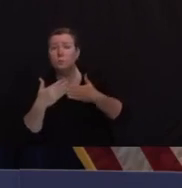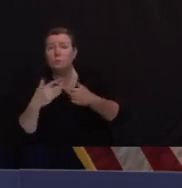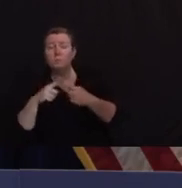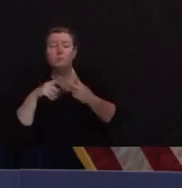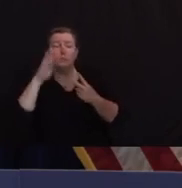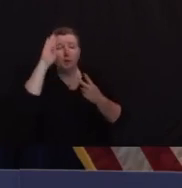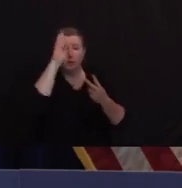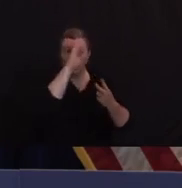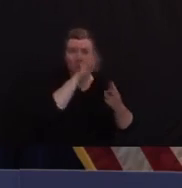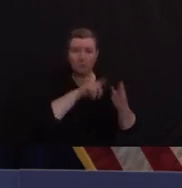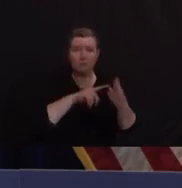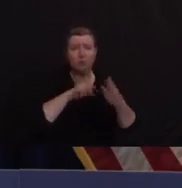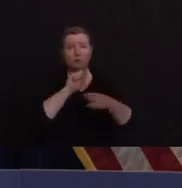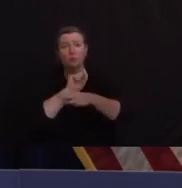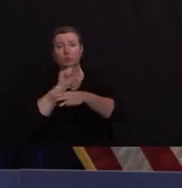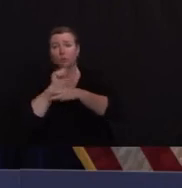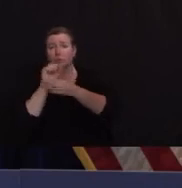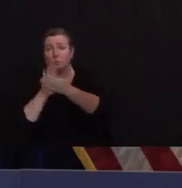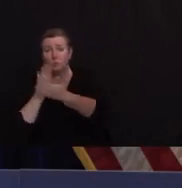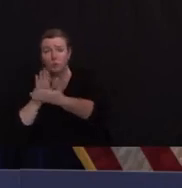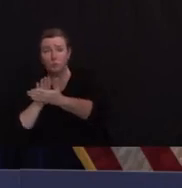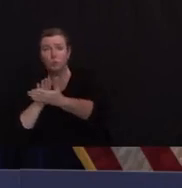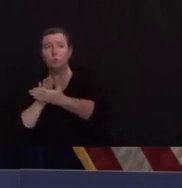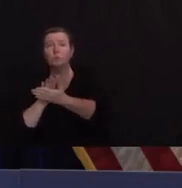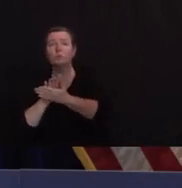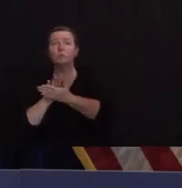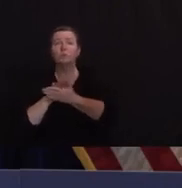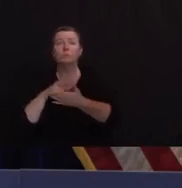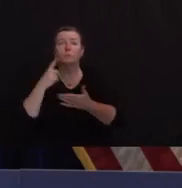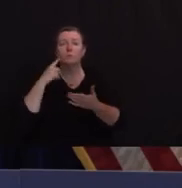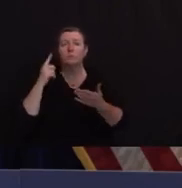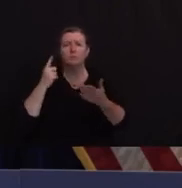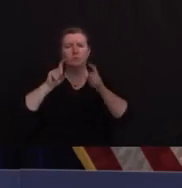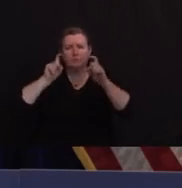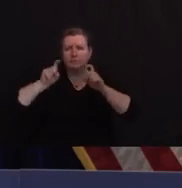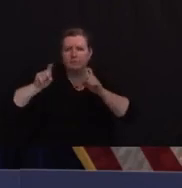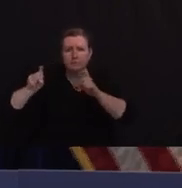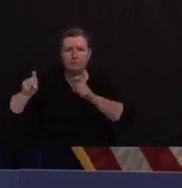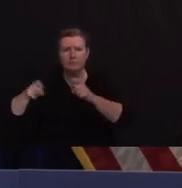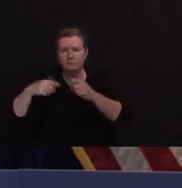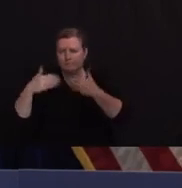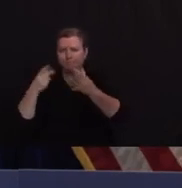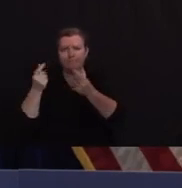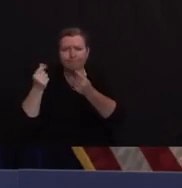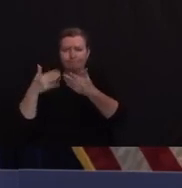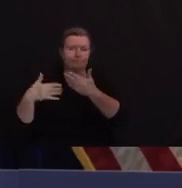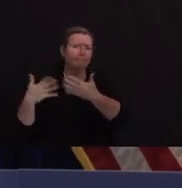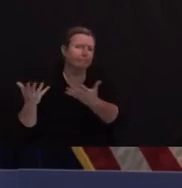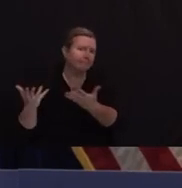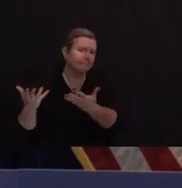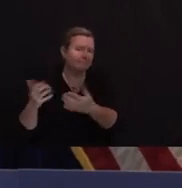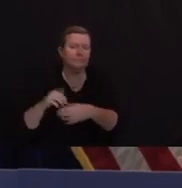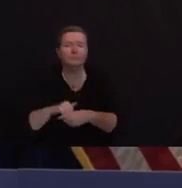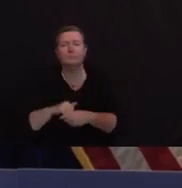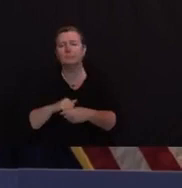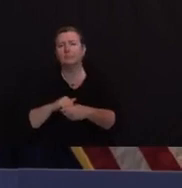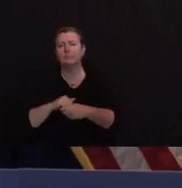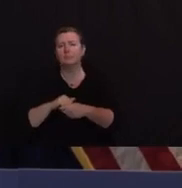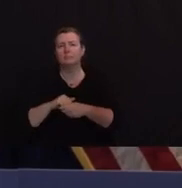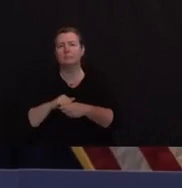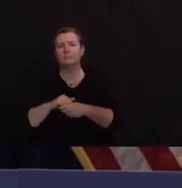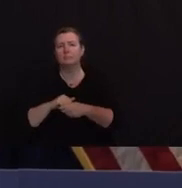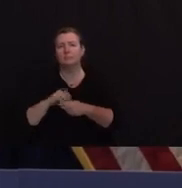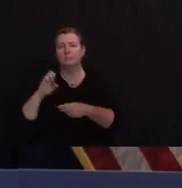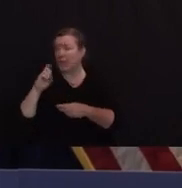school districts for testing protocols. I don't know, Ed, if you have anything you want to add. Yeah, we got to get your